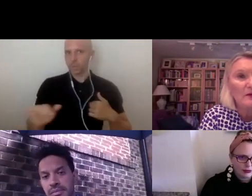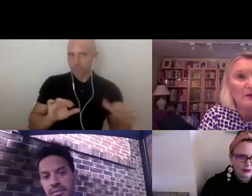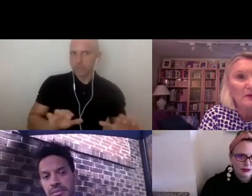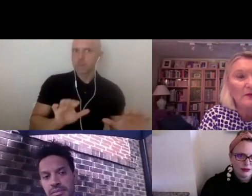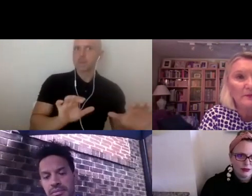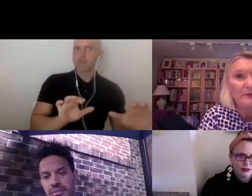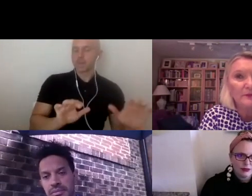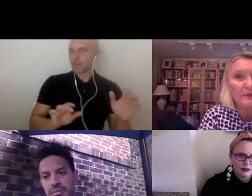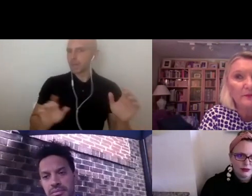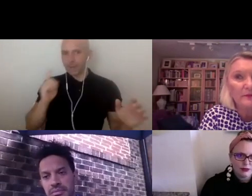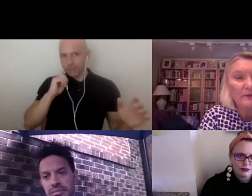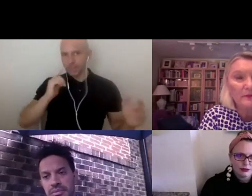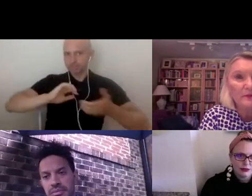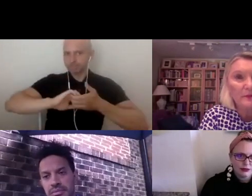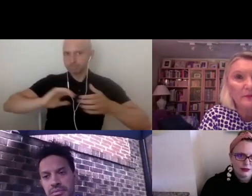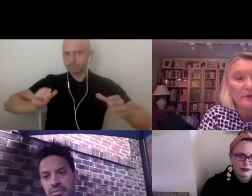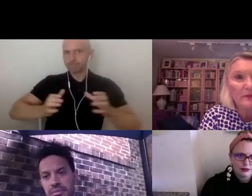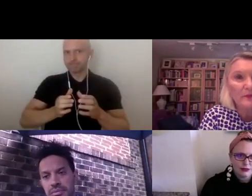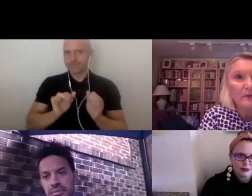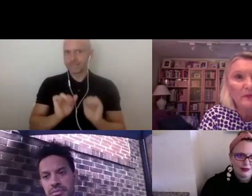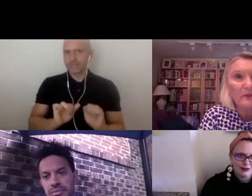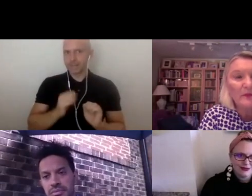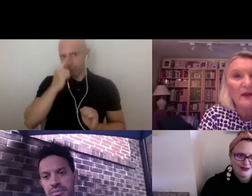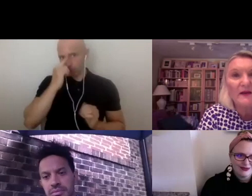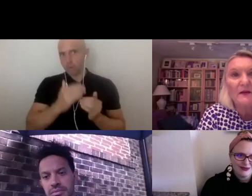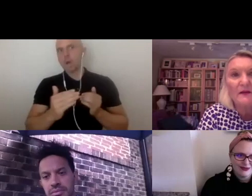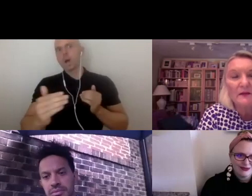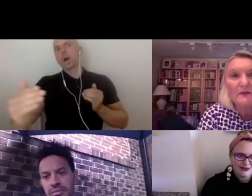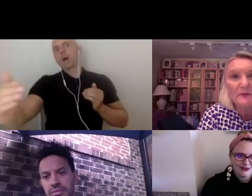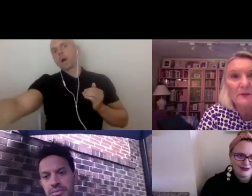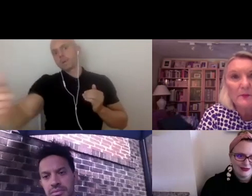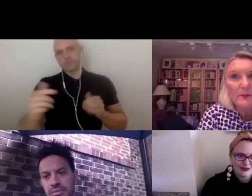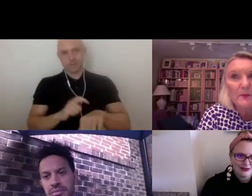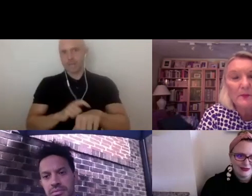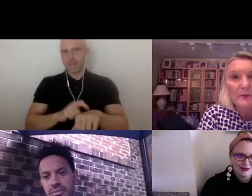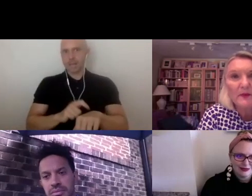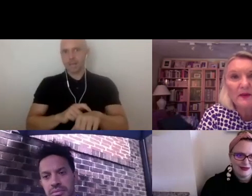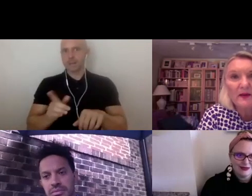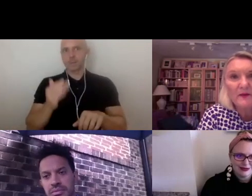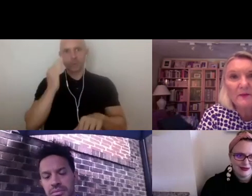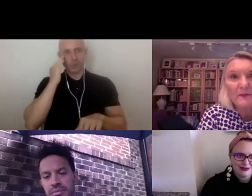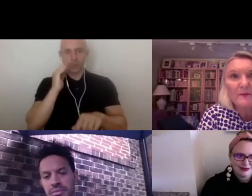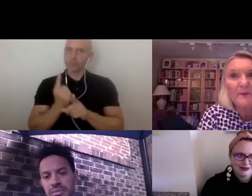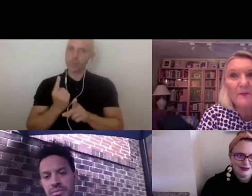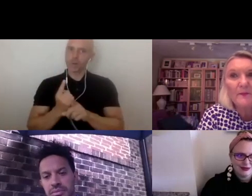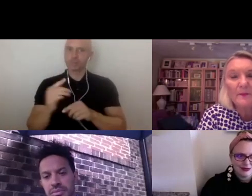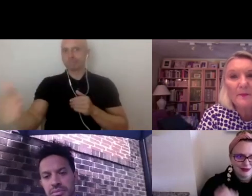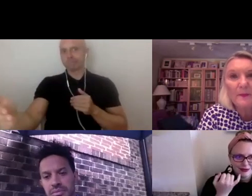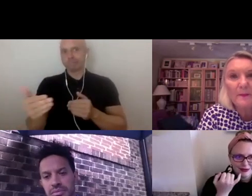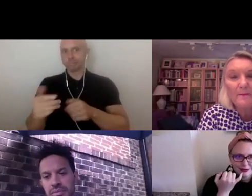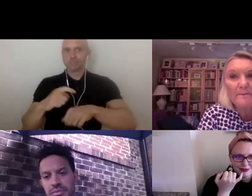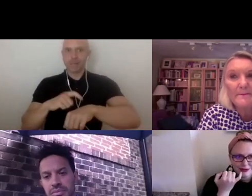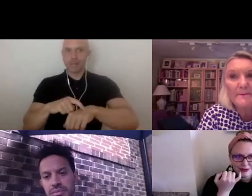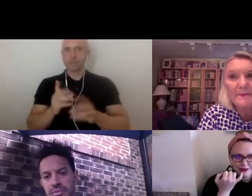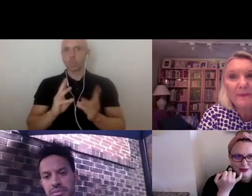looking between now and early November for people to actually withstand being outdoors. Okay. Yeah, but I think to that